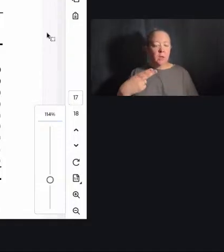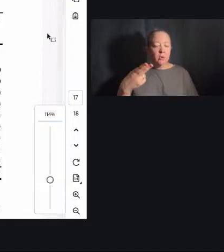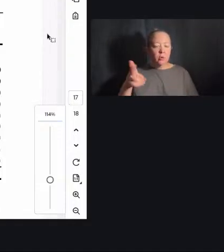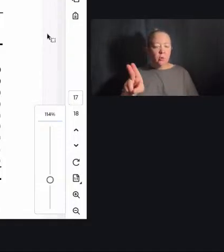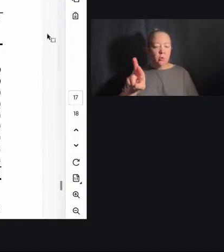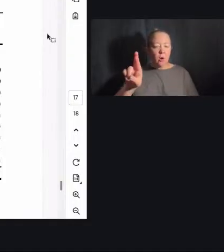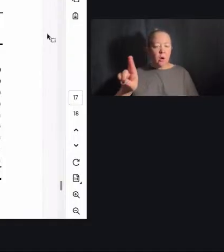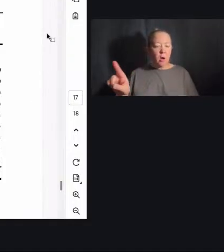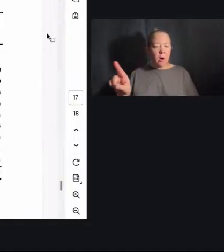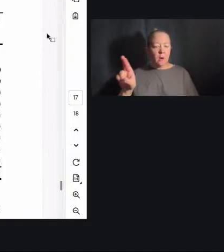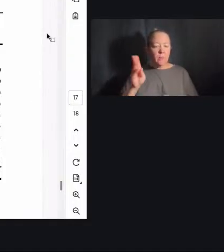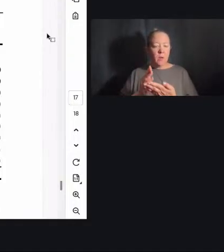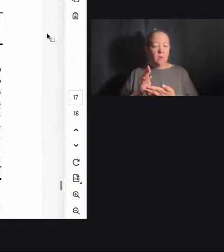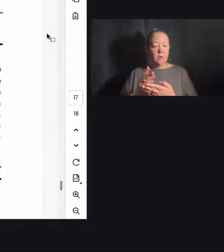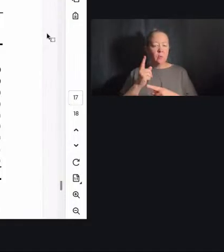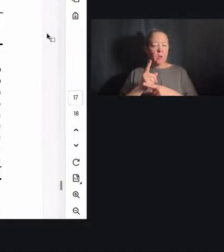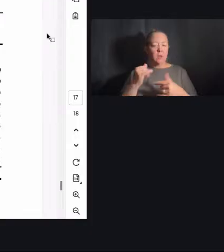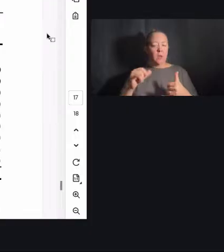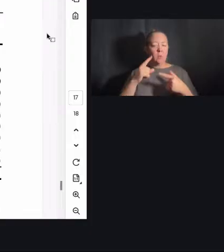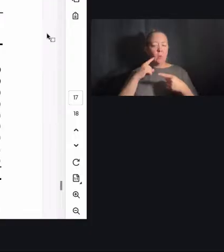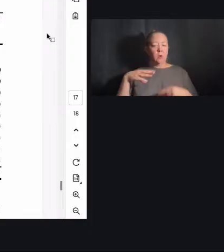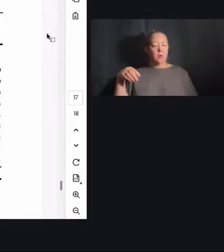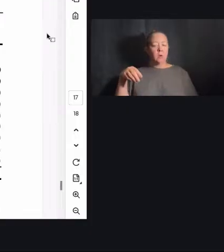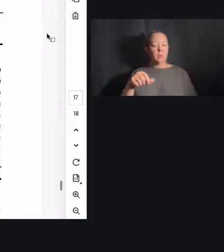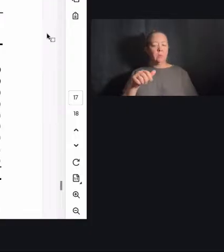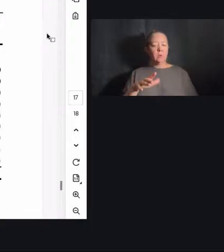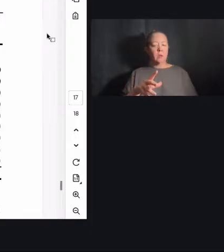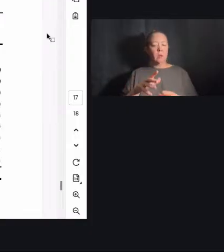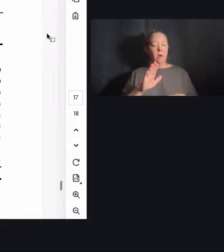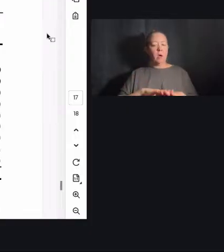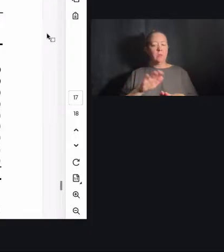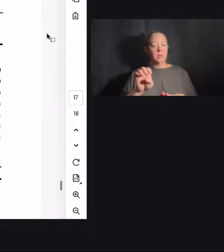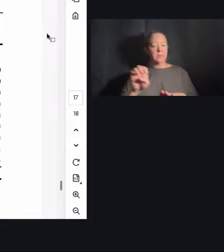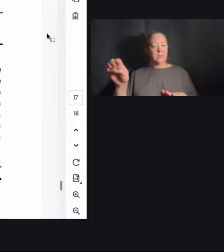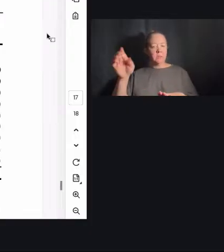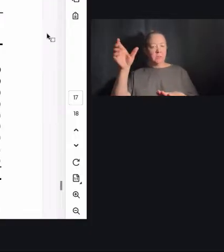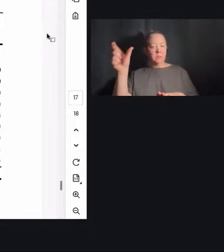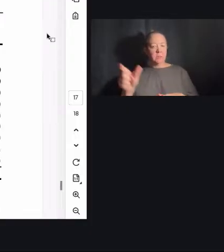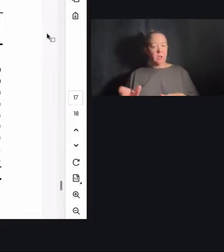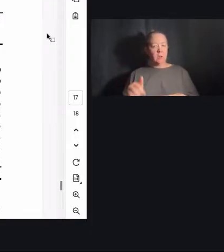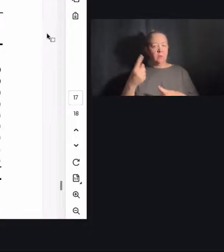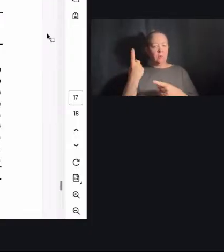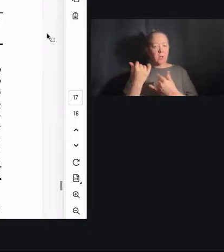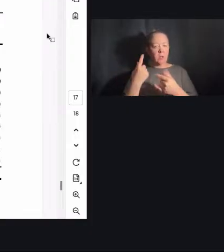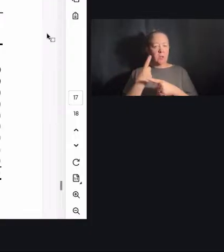spending a lot of that on the east side right now. I expect us to roll into